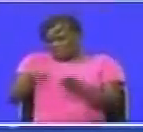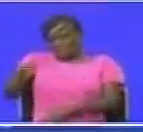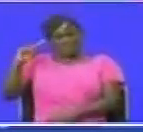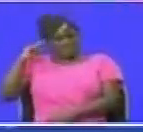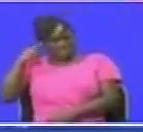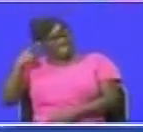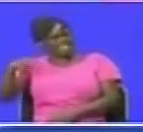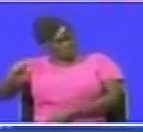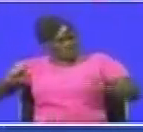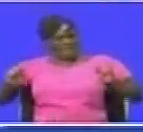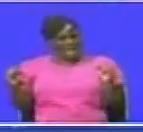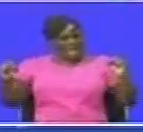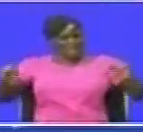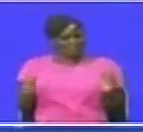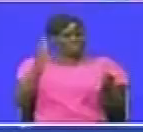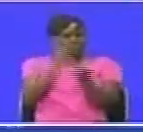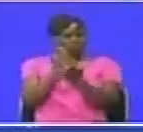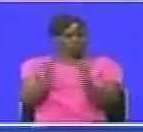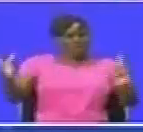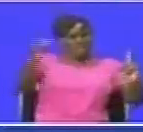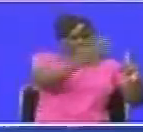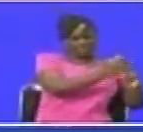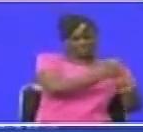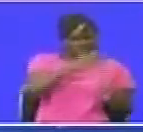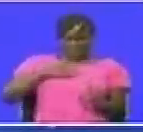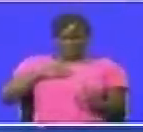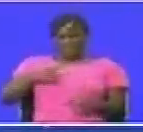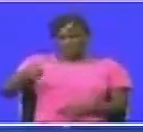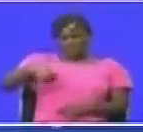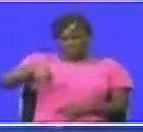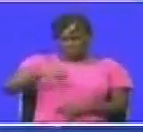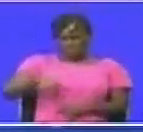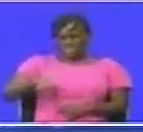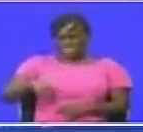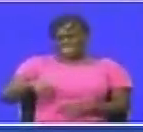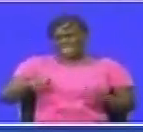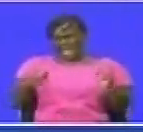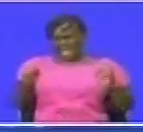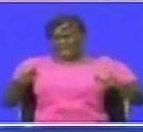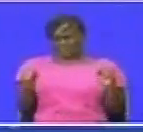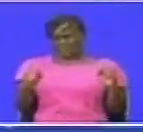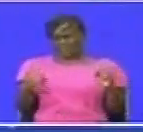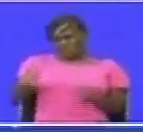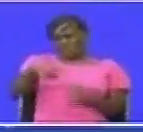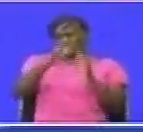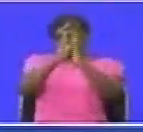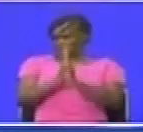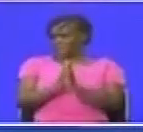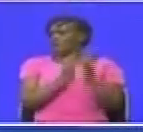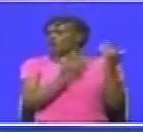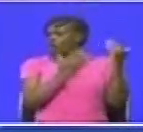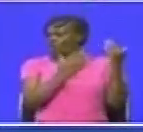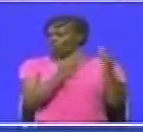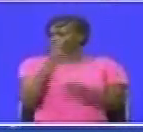quite happy for what we have achieved, and we pray that there are many more to come, and we are praying and hoping that there will be